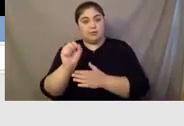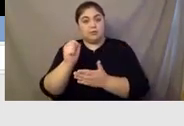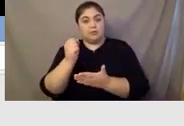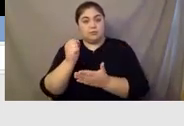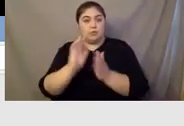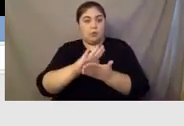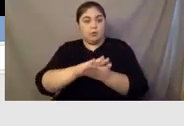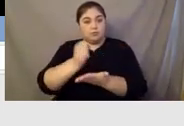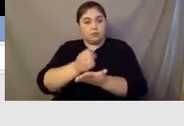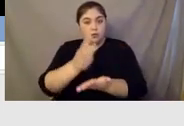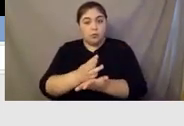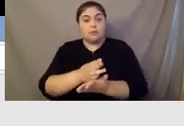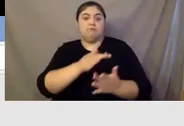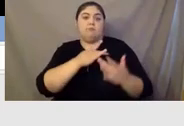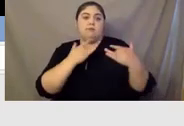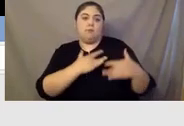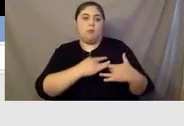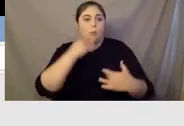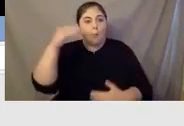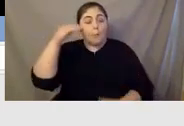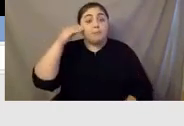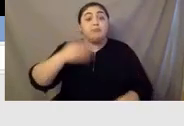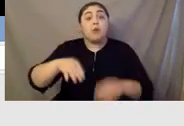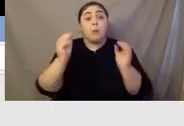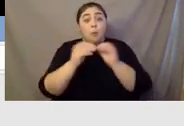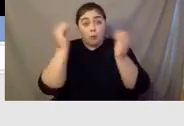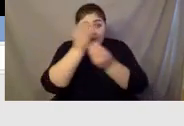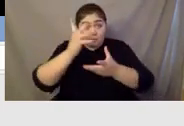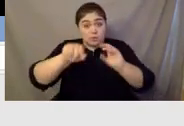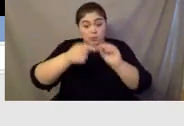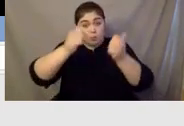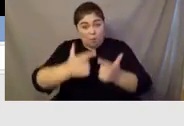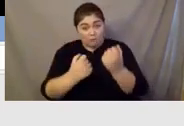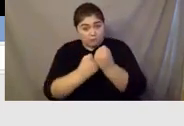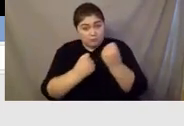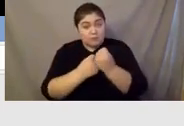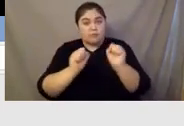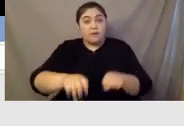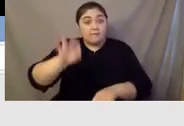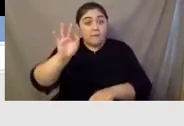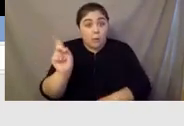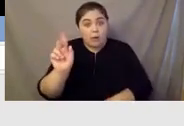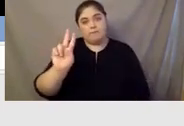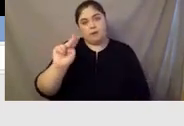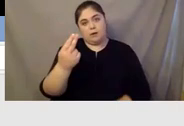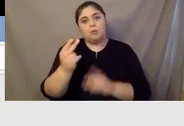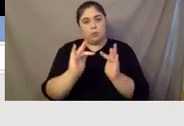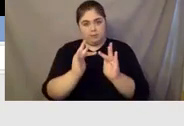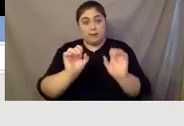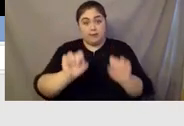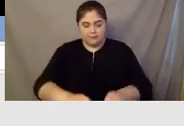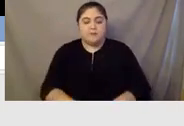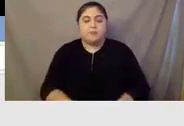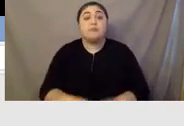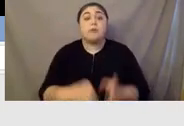Touching Hearts at Home. More information about all of our sponsors can be found on the Vera House website. The support of